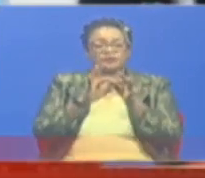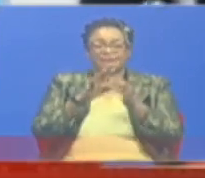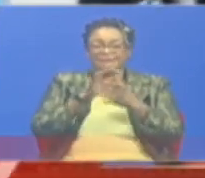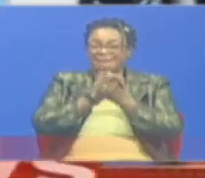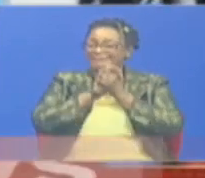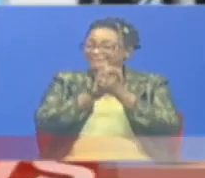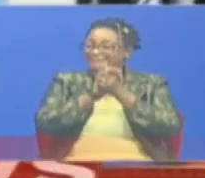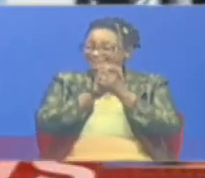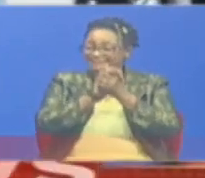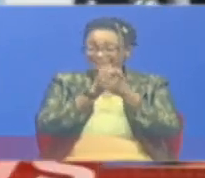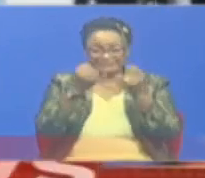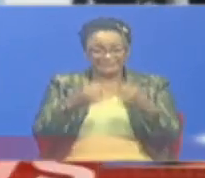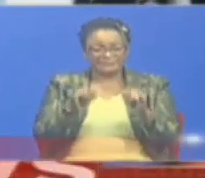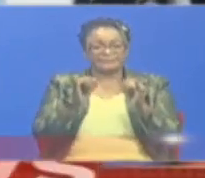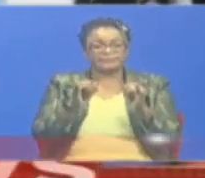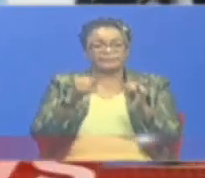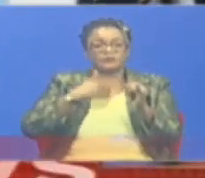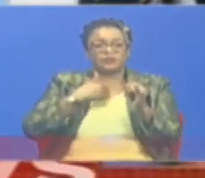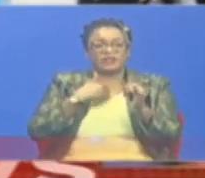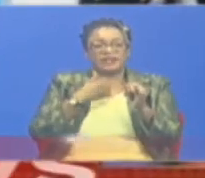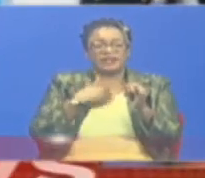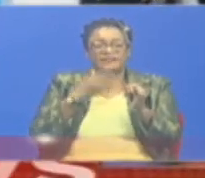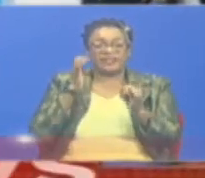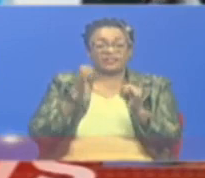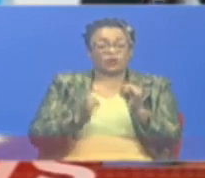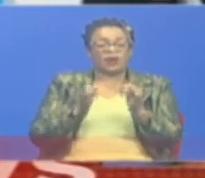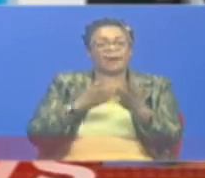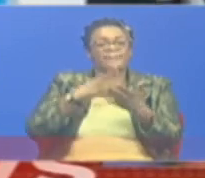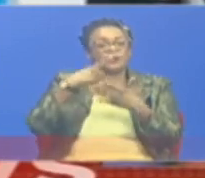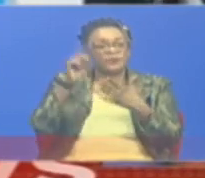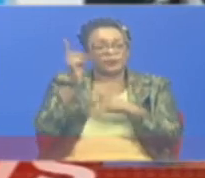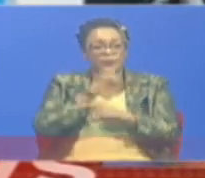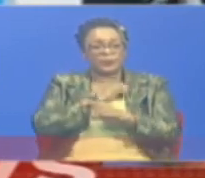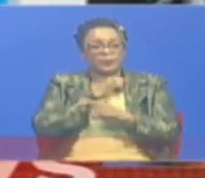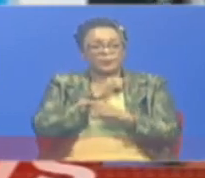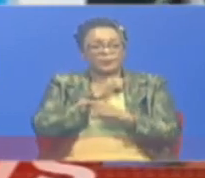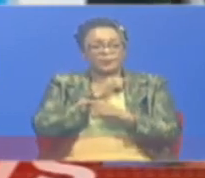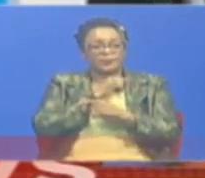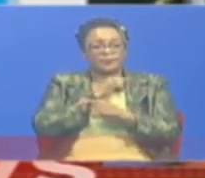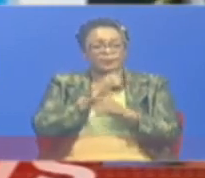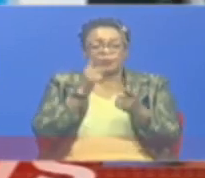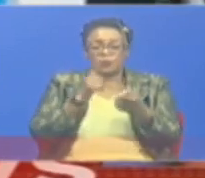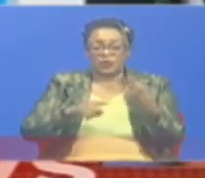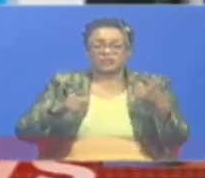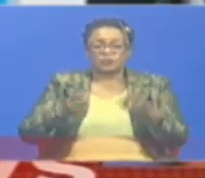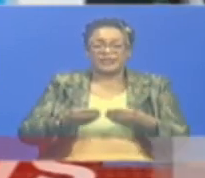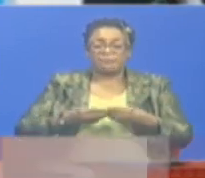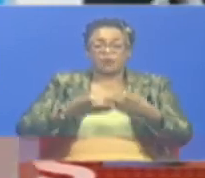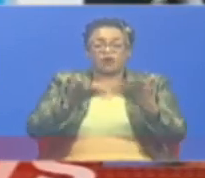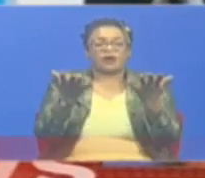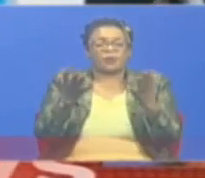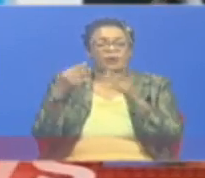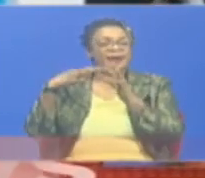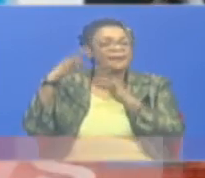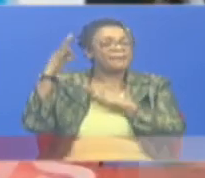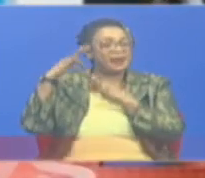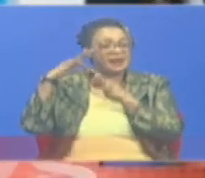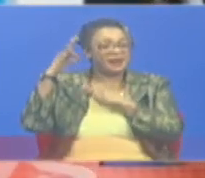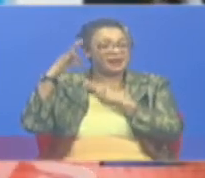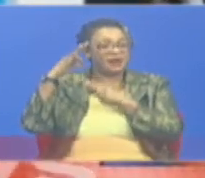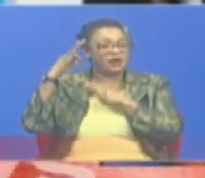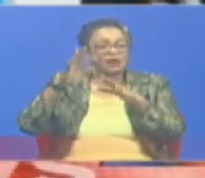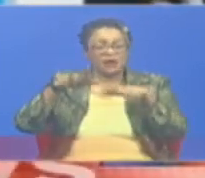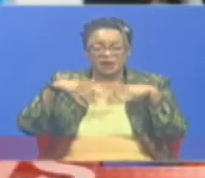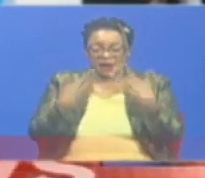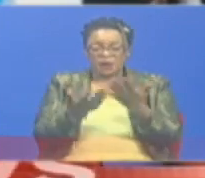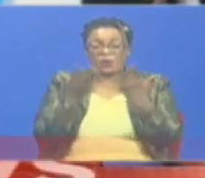Trial, and we have already obtained ethical approval. The compounds that we are going to deploy, of course, will depend on how